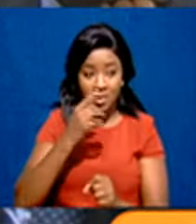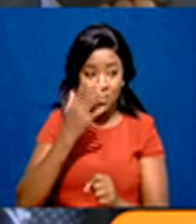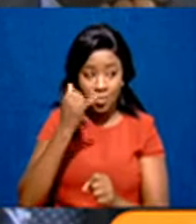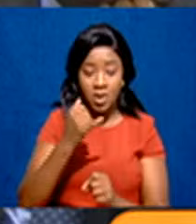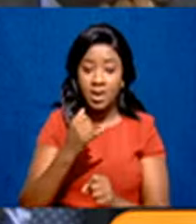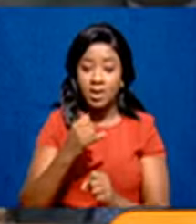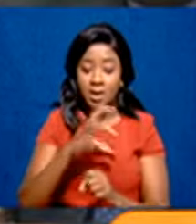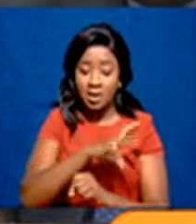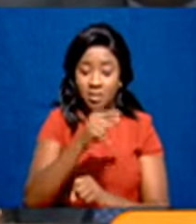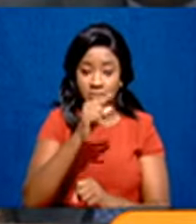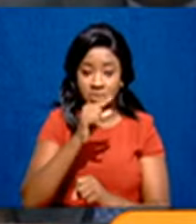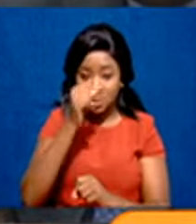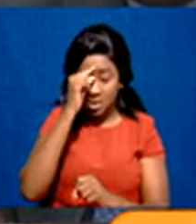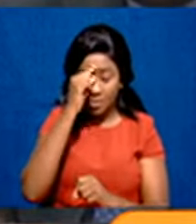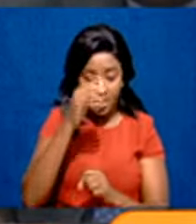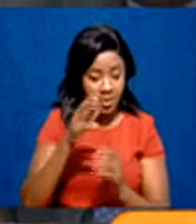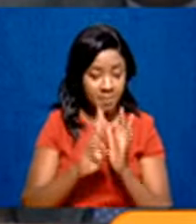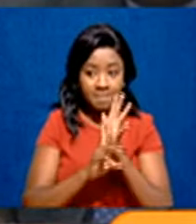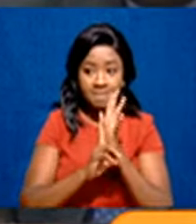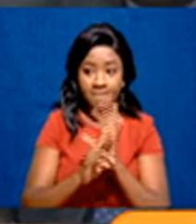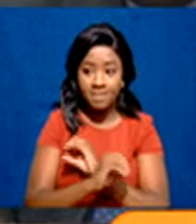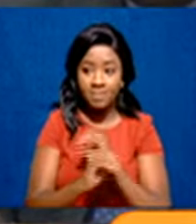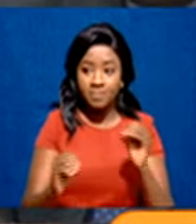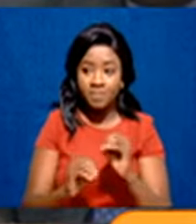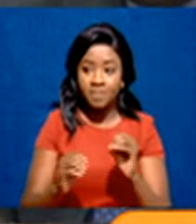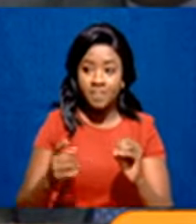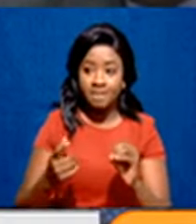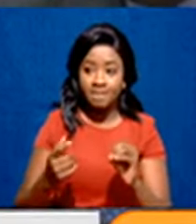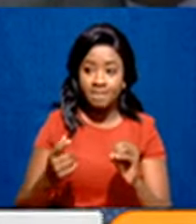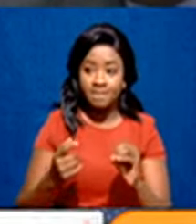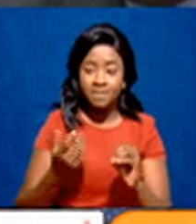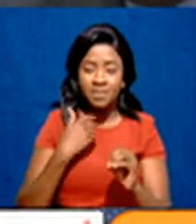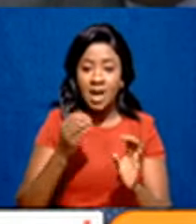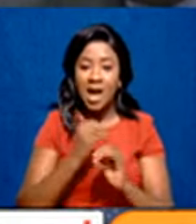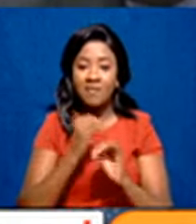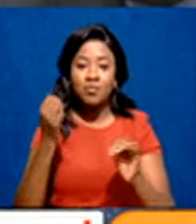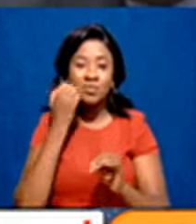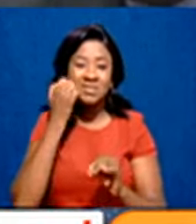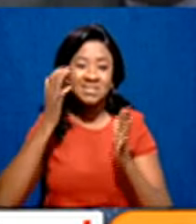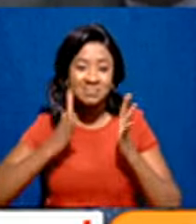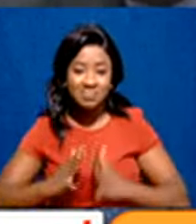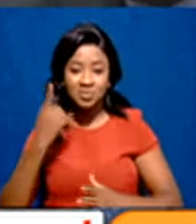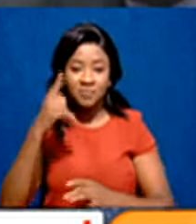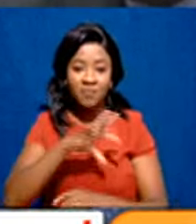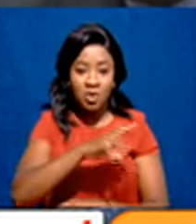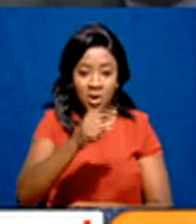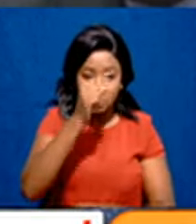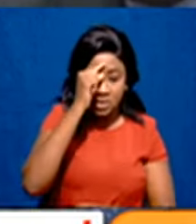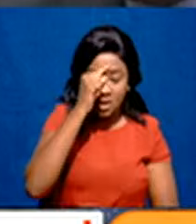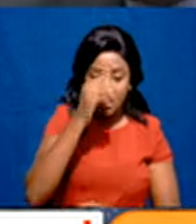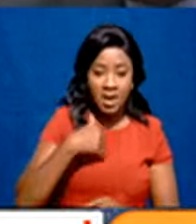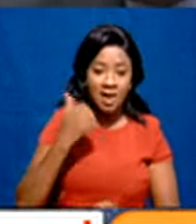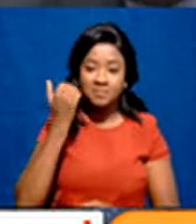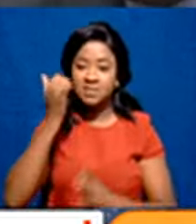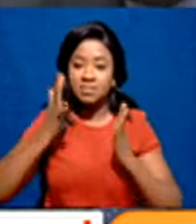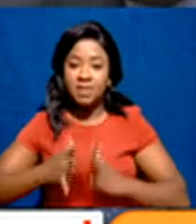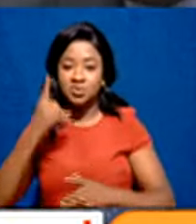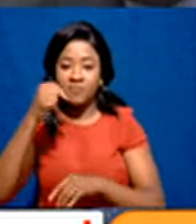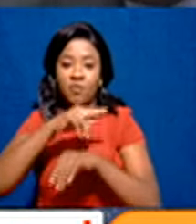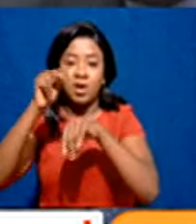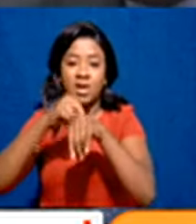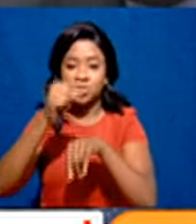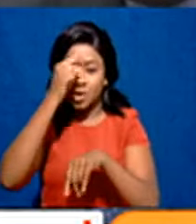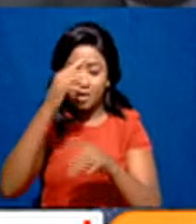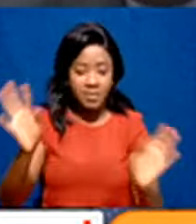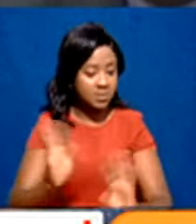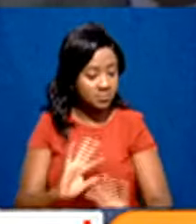in this committee. We are here to work together. There is no patient for county government and patient for national government. So whatever it